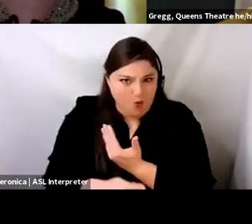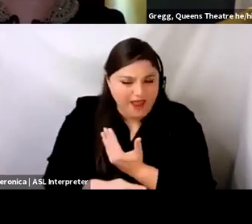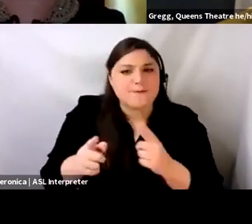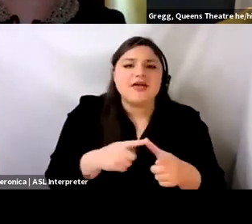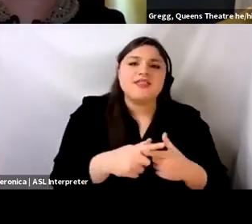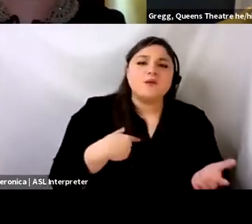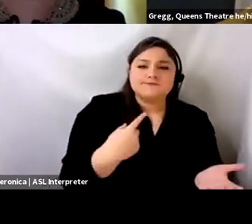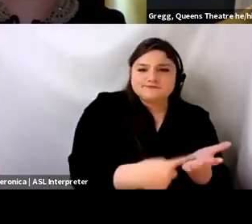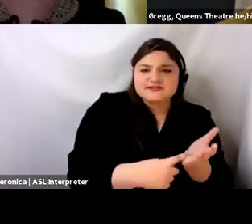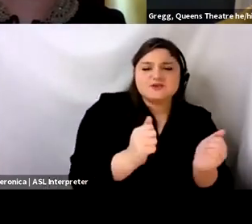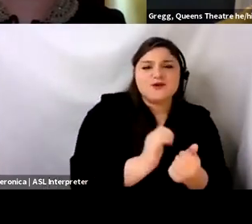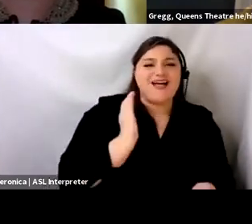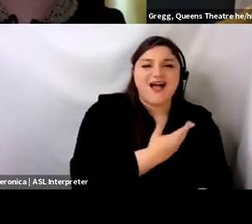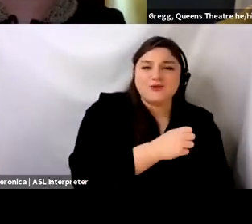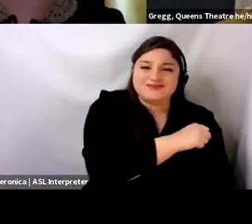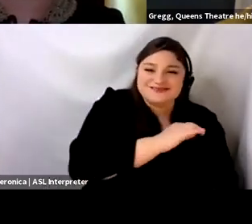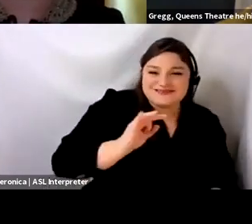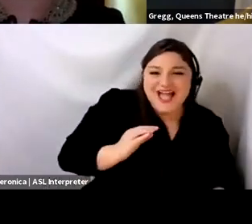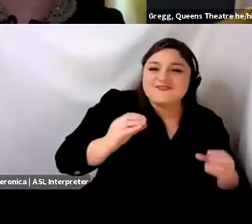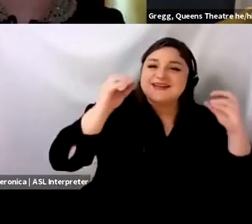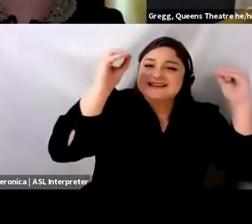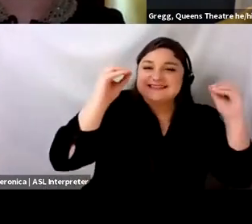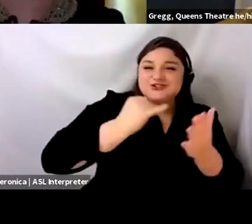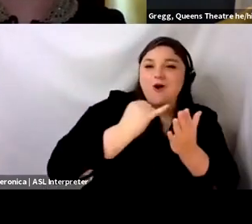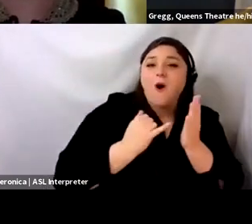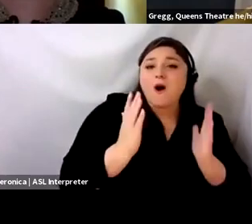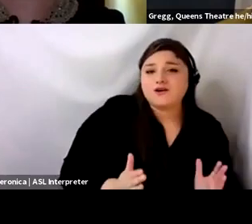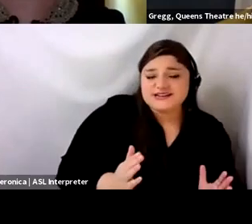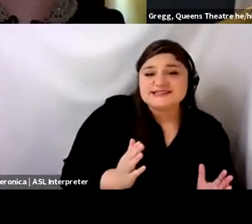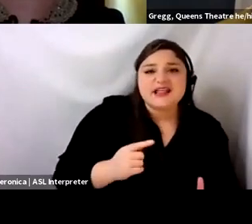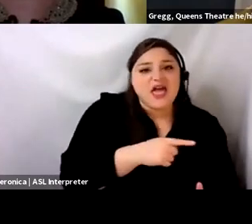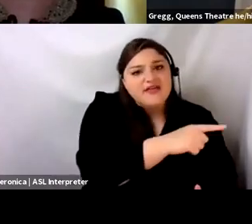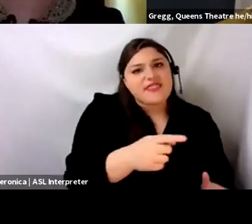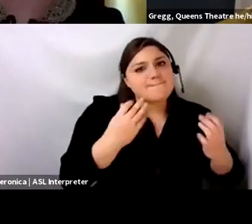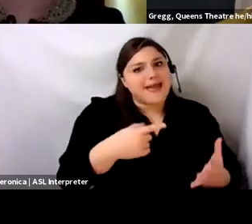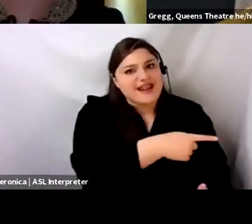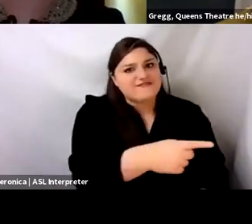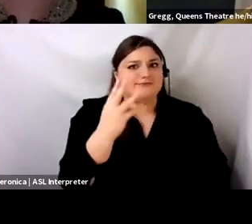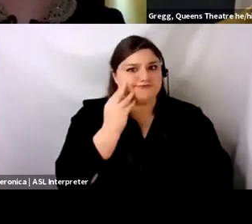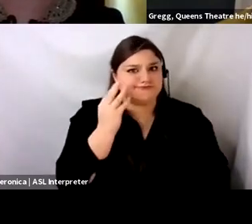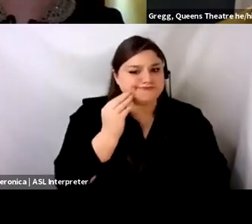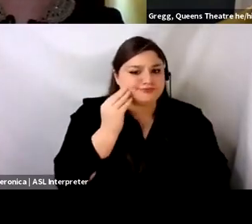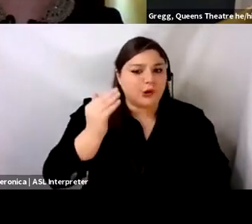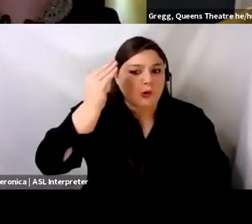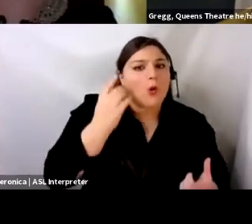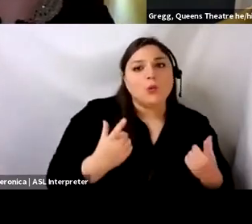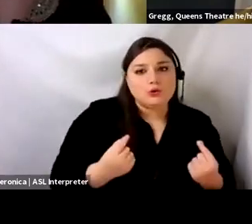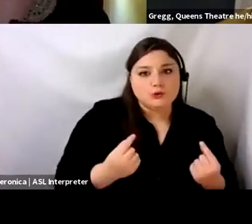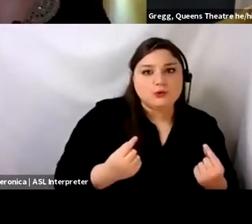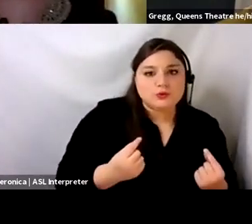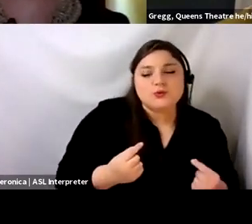We worked to teaching artists that was really proficient in voice. It was, what was just an excellent, she does an excellent phone class.